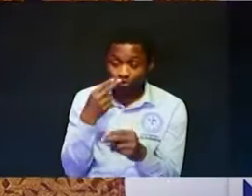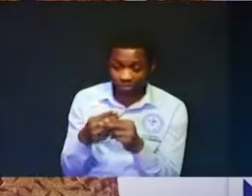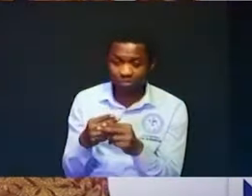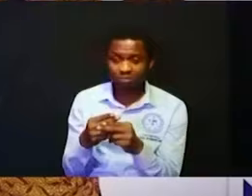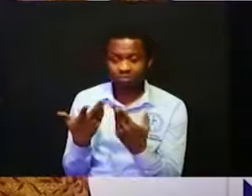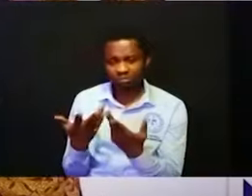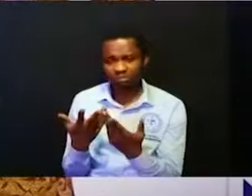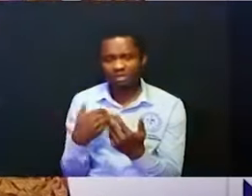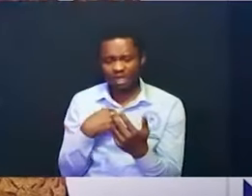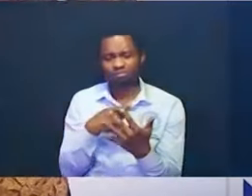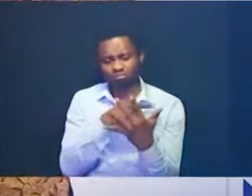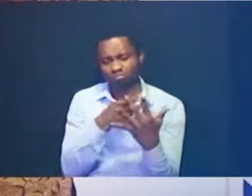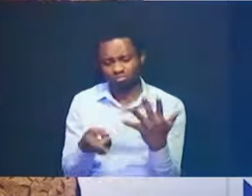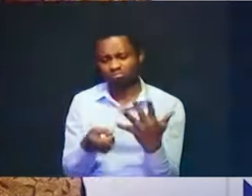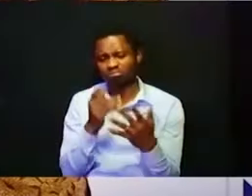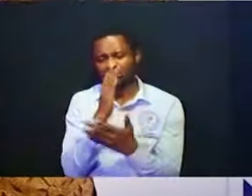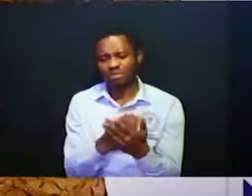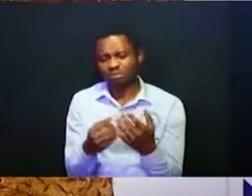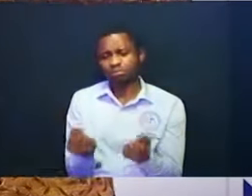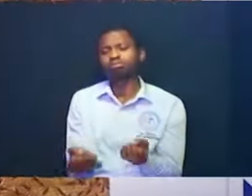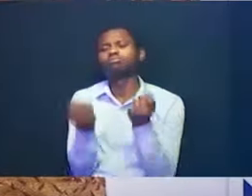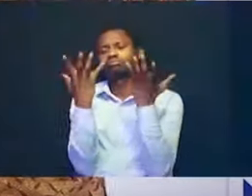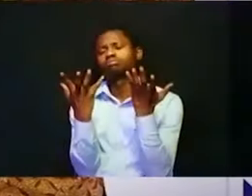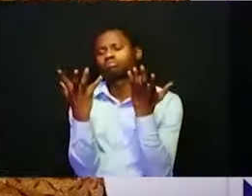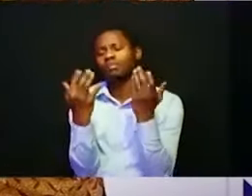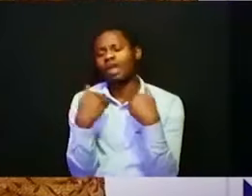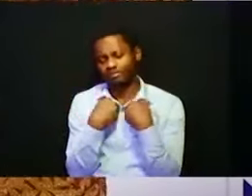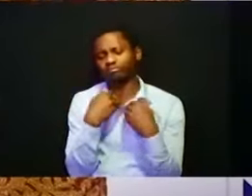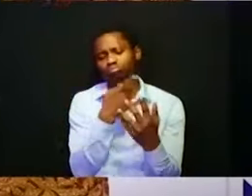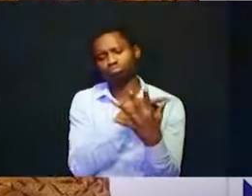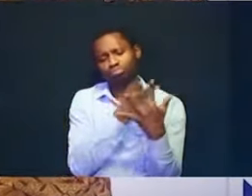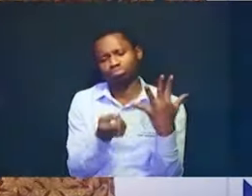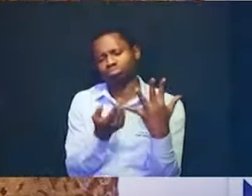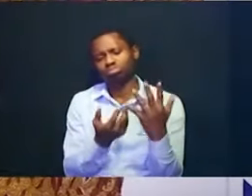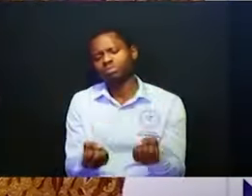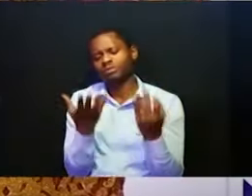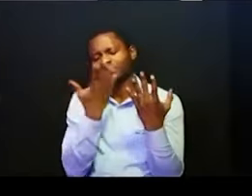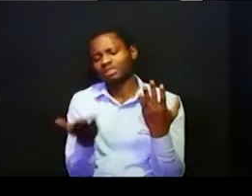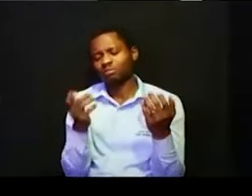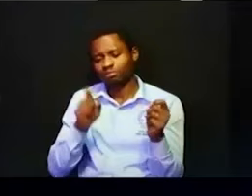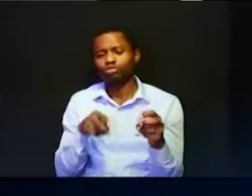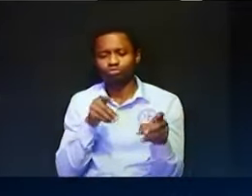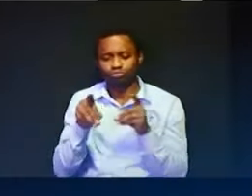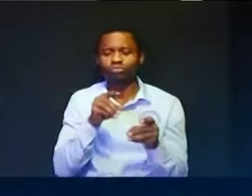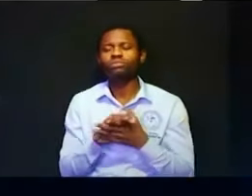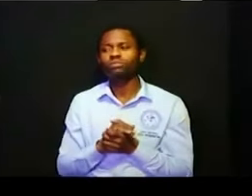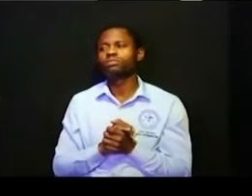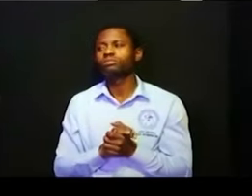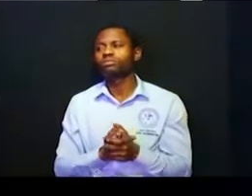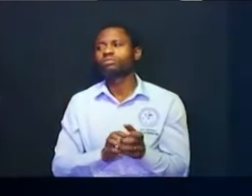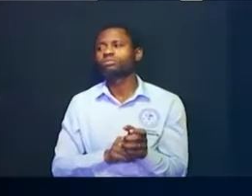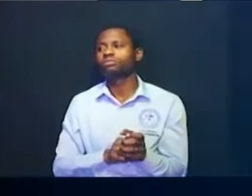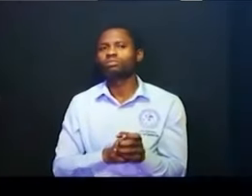name, you have to make some sacrifices. Se me kan yi ani atiase a se opese unya din kase na din aye papa ese